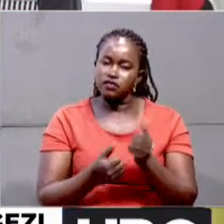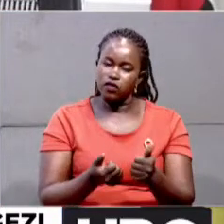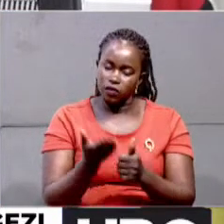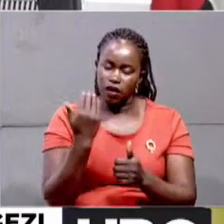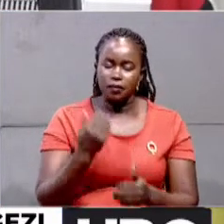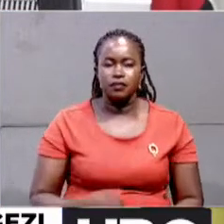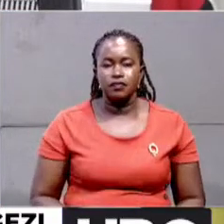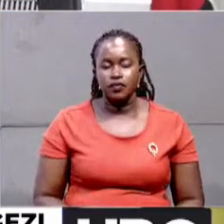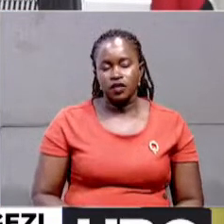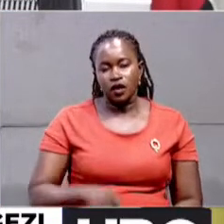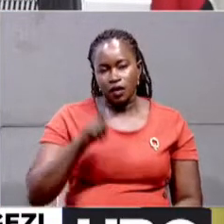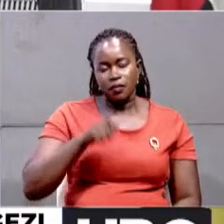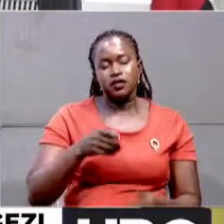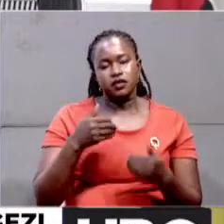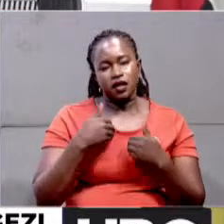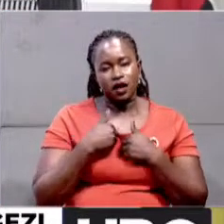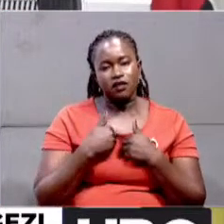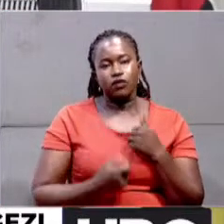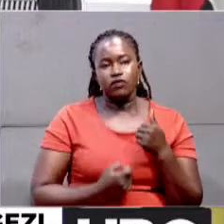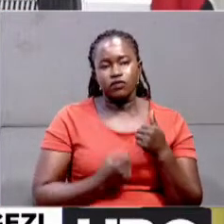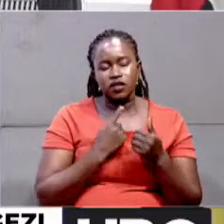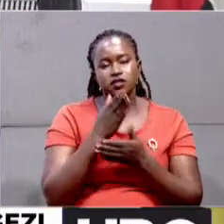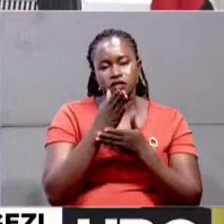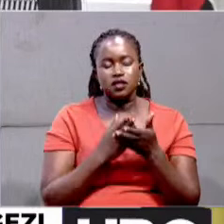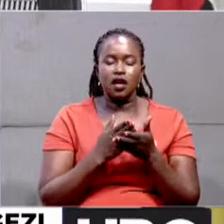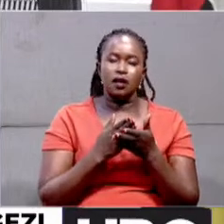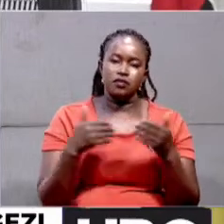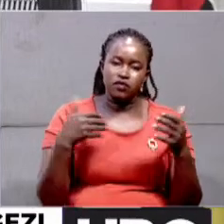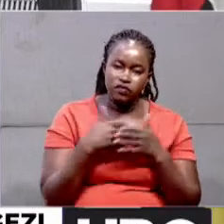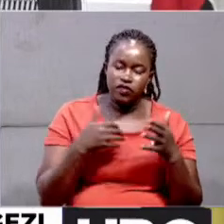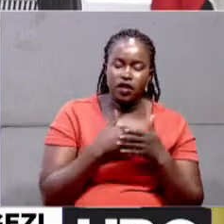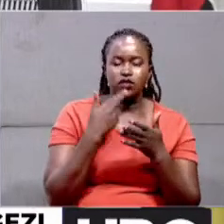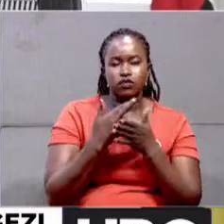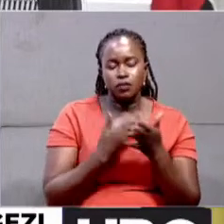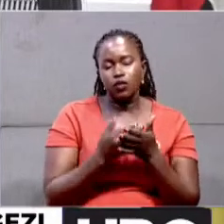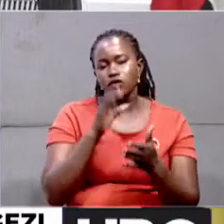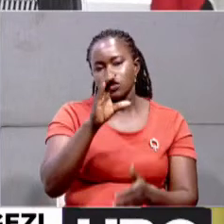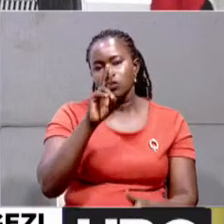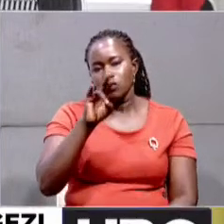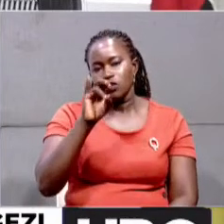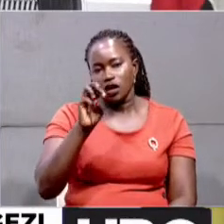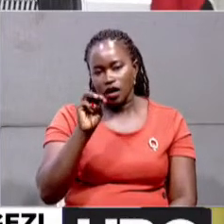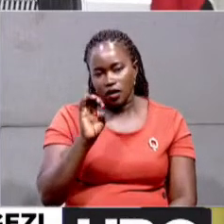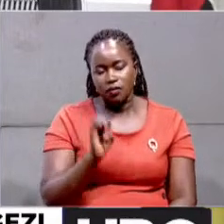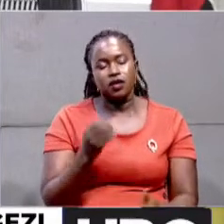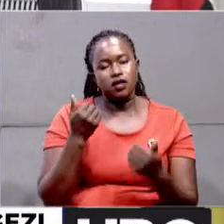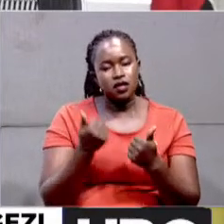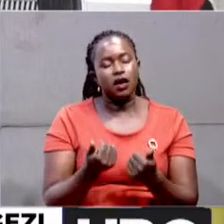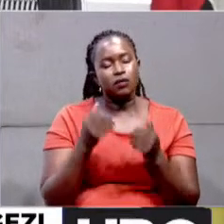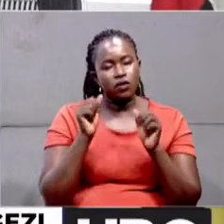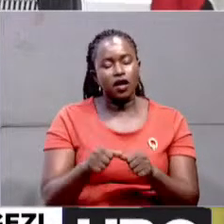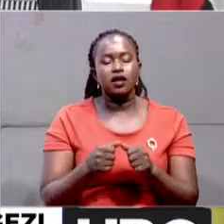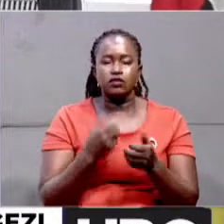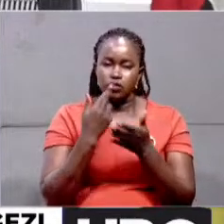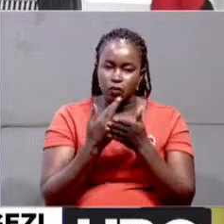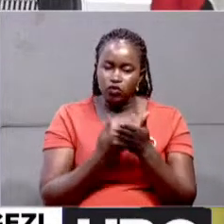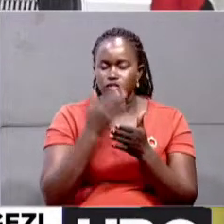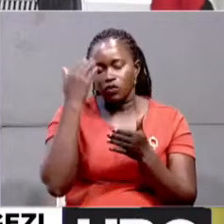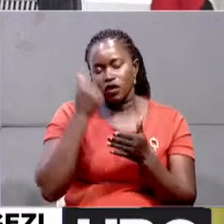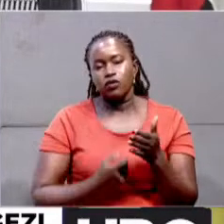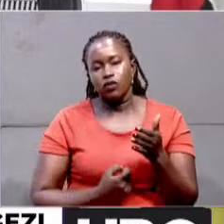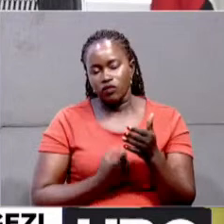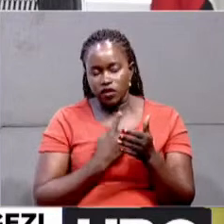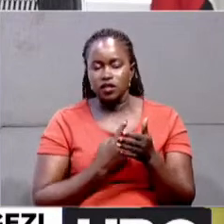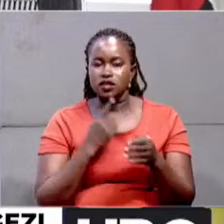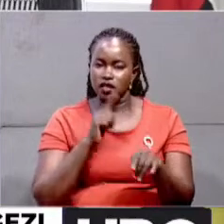confidence. Some of the witnesses who may fear to actually report a crime will now come up and report a crime because they'll be confident that once